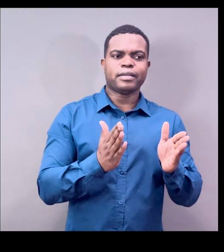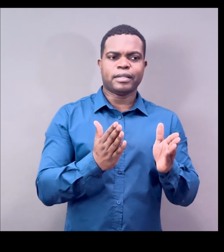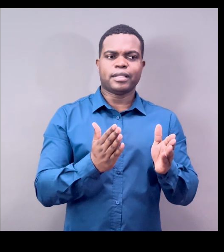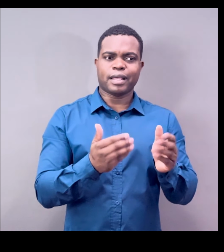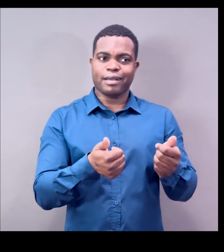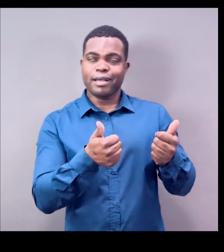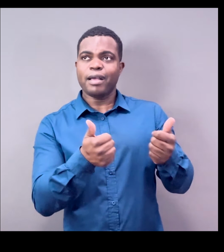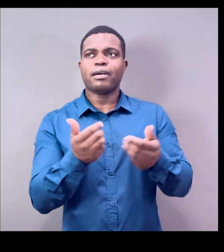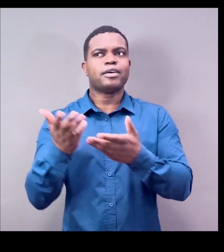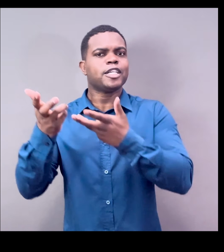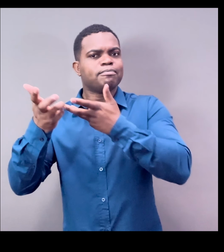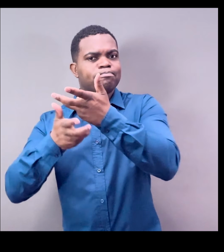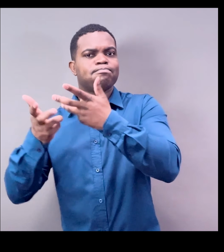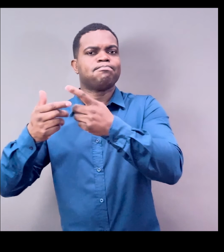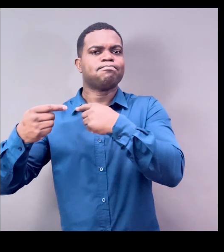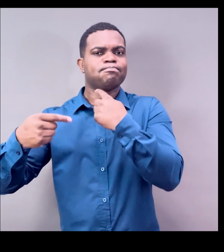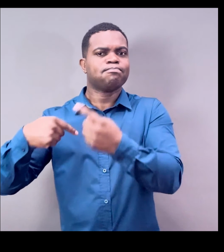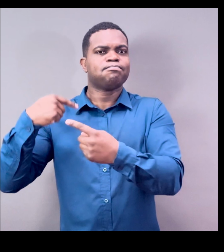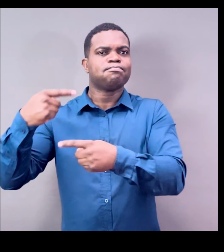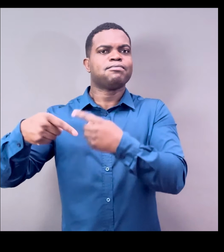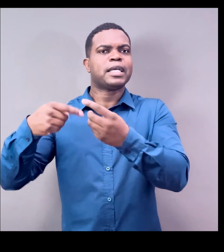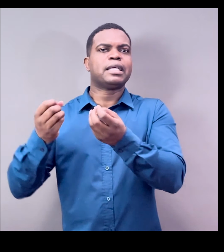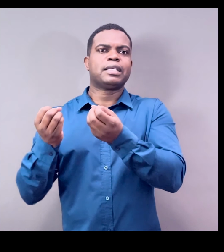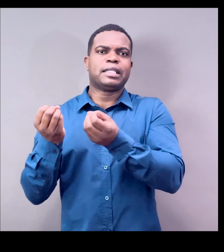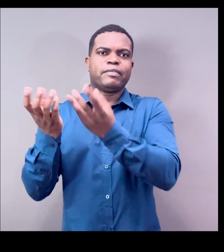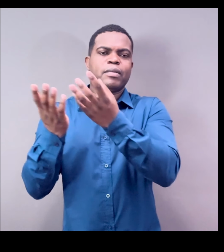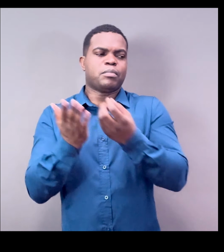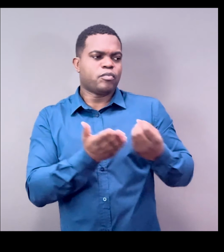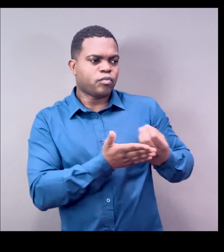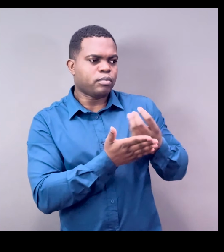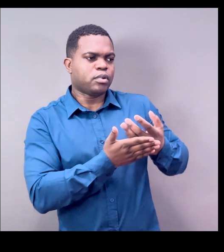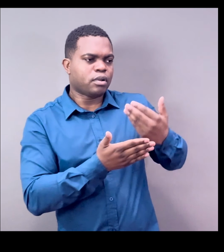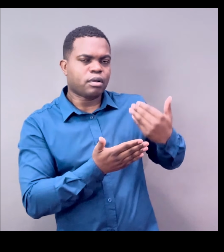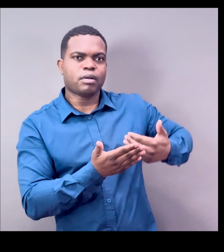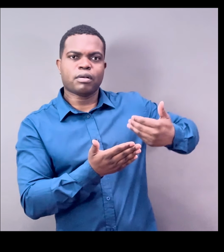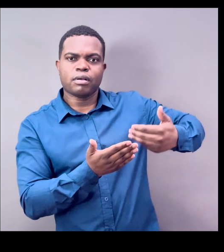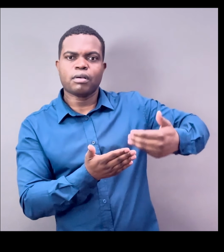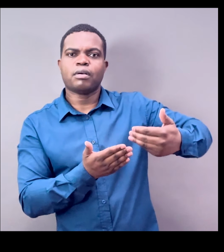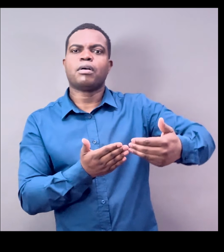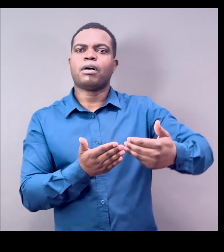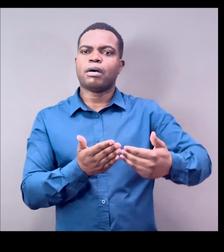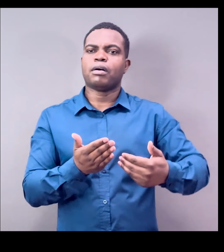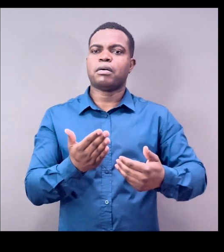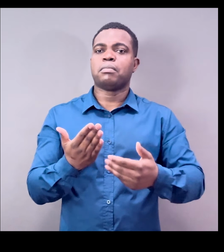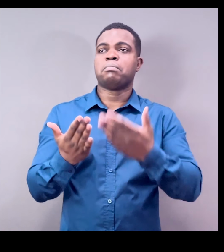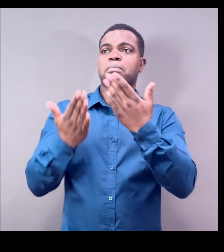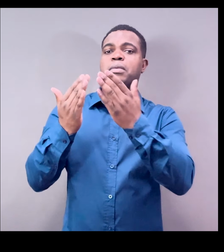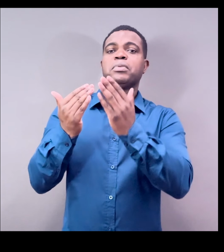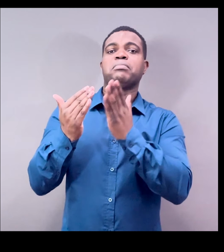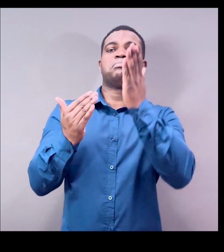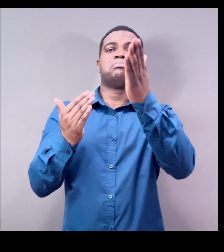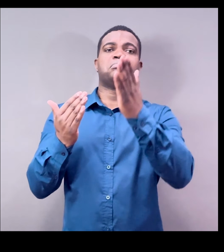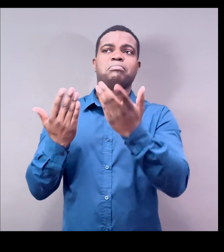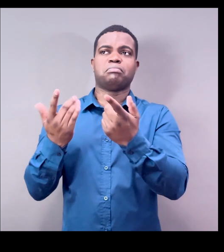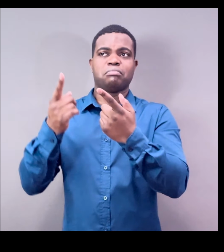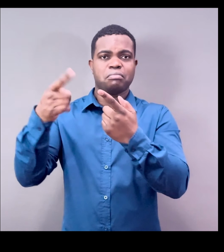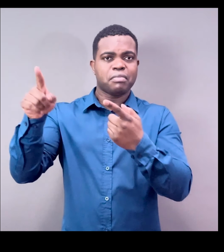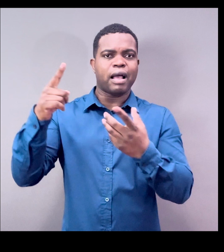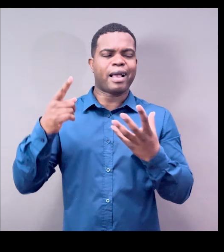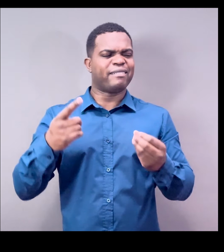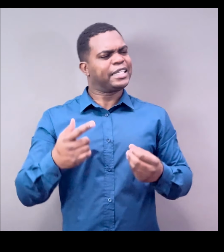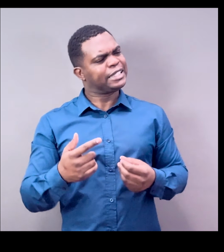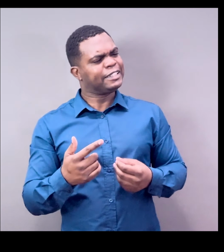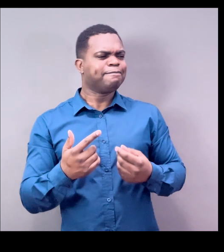plan. You need to keep them informed. You need to also address their concerns so